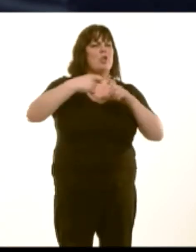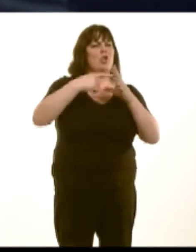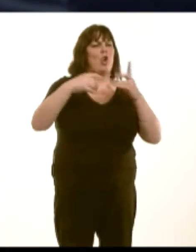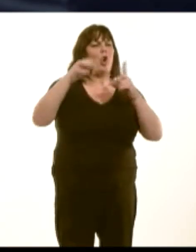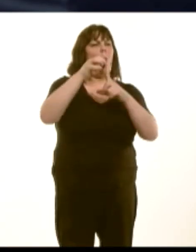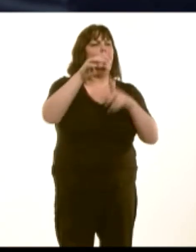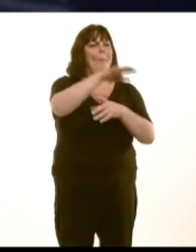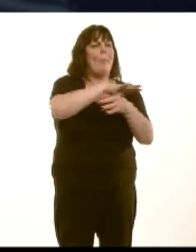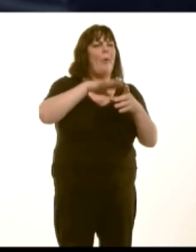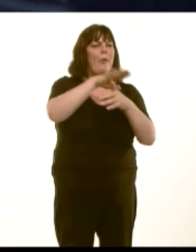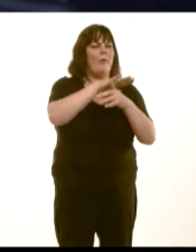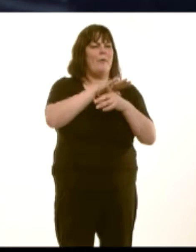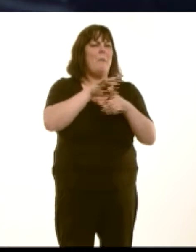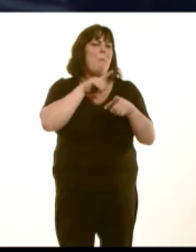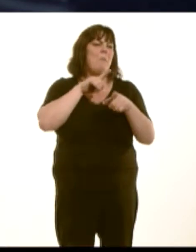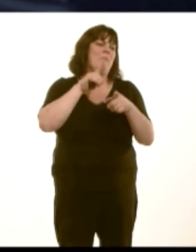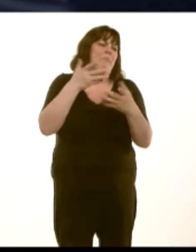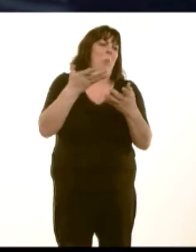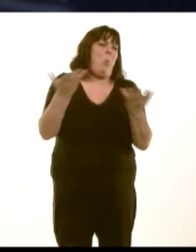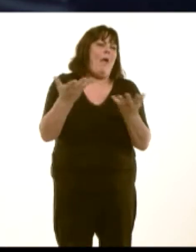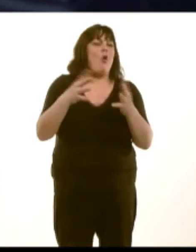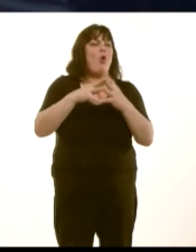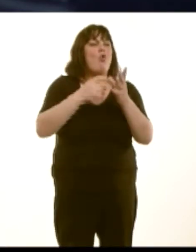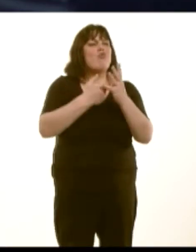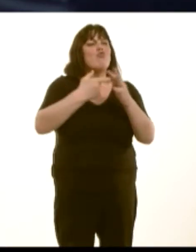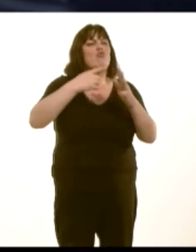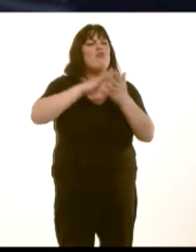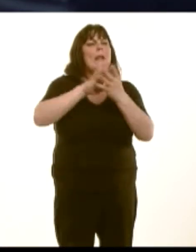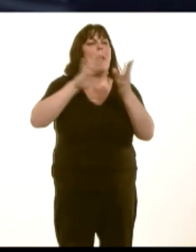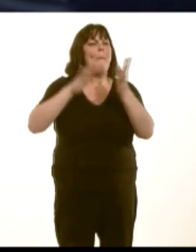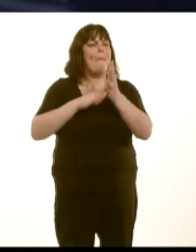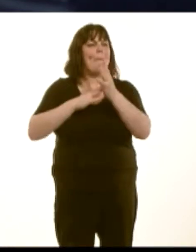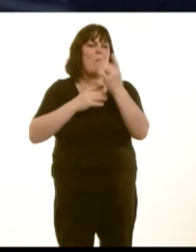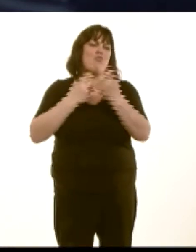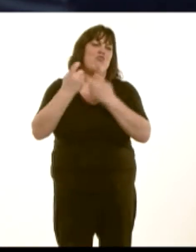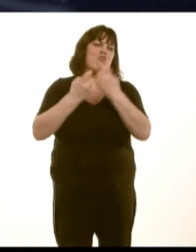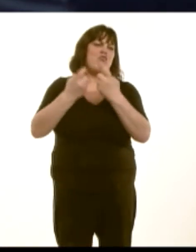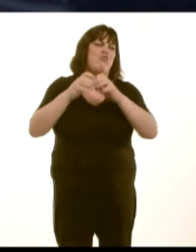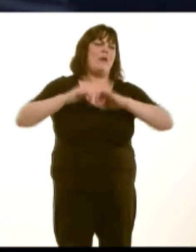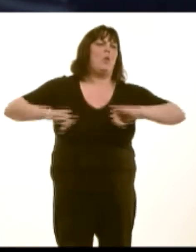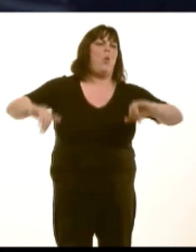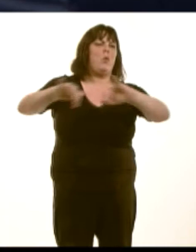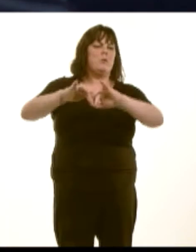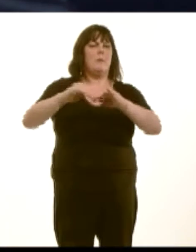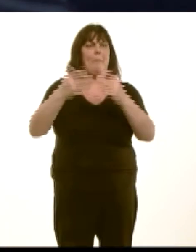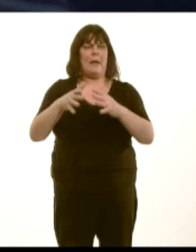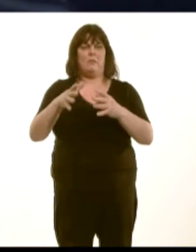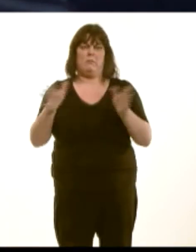namely the COP on the racecourse in Wrexham, has been closed over a number of years,